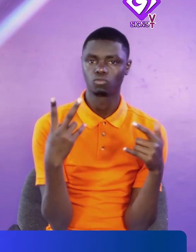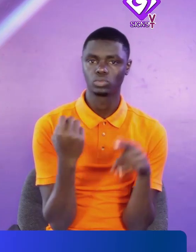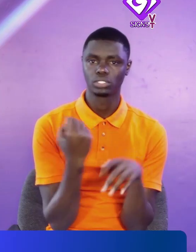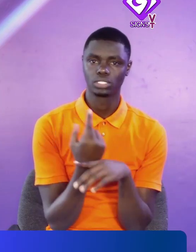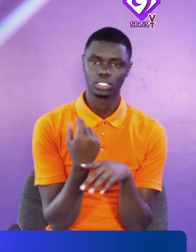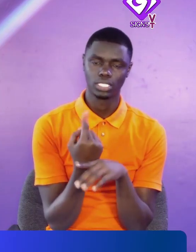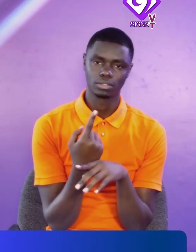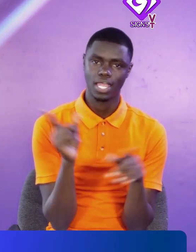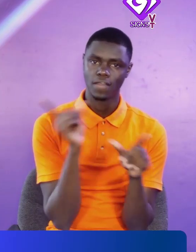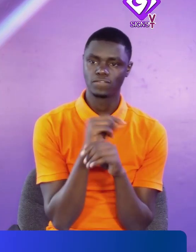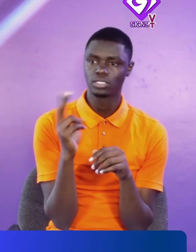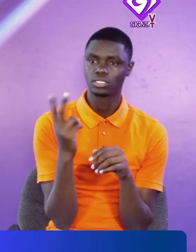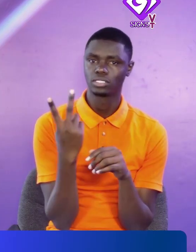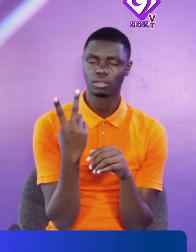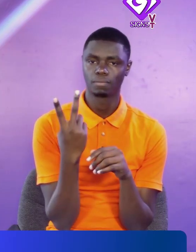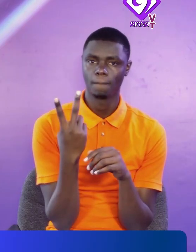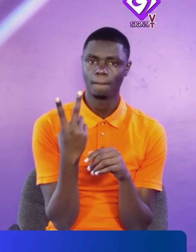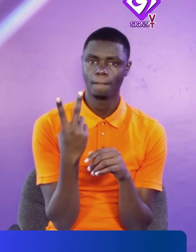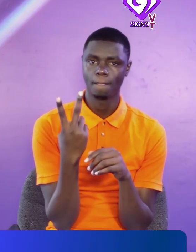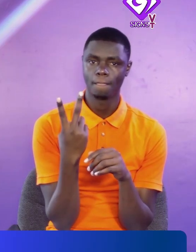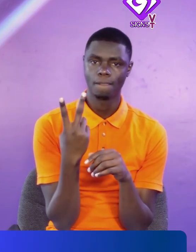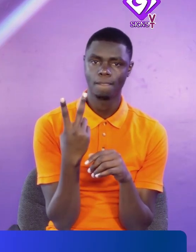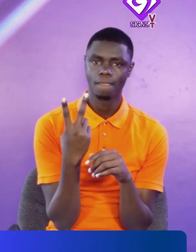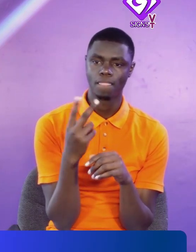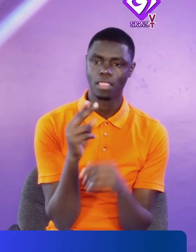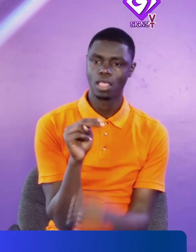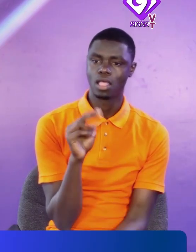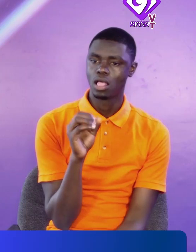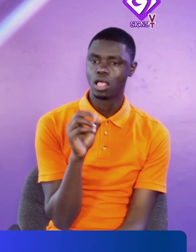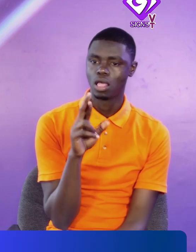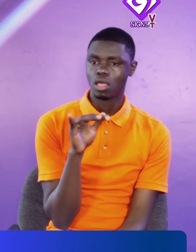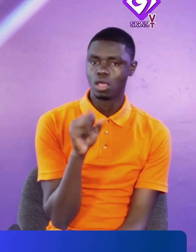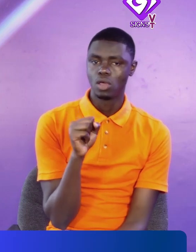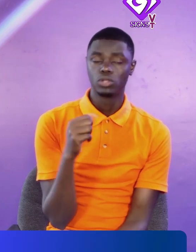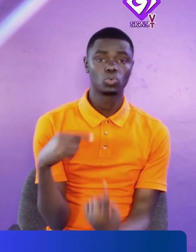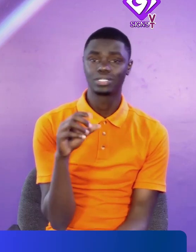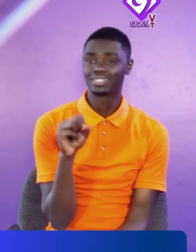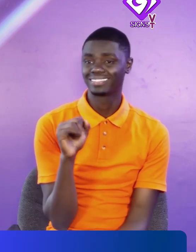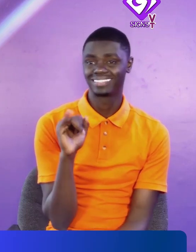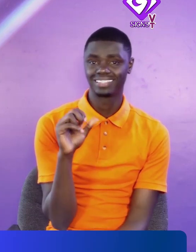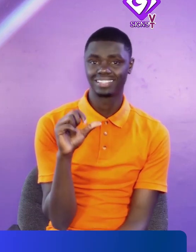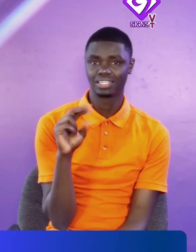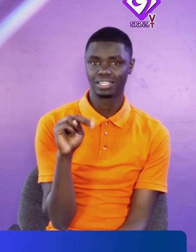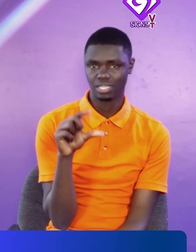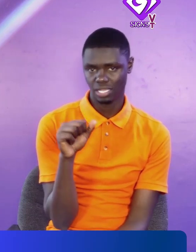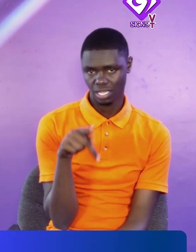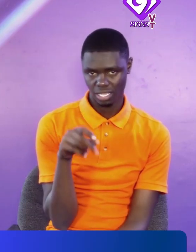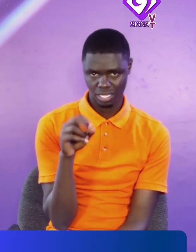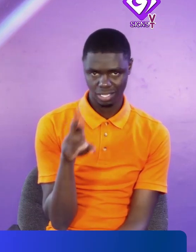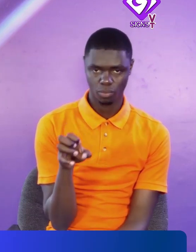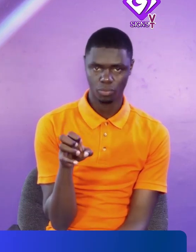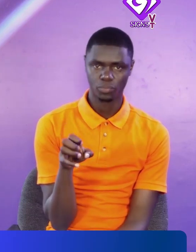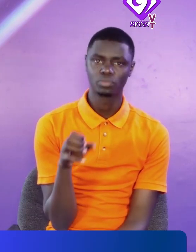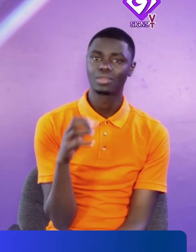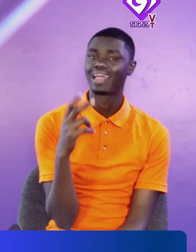finished second, was on the podium. Norris, he won in Singapore last season, but on 3 occasions, he came close to